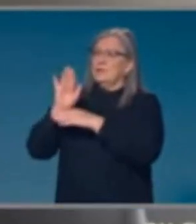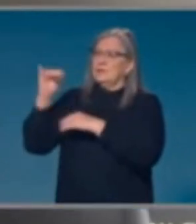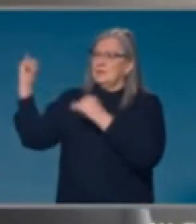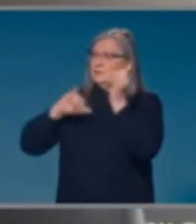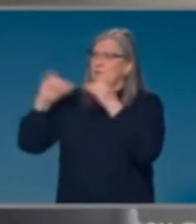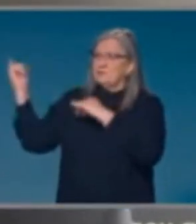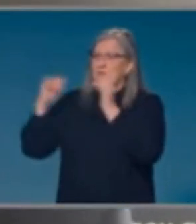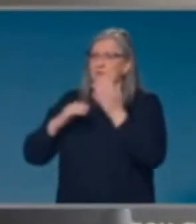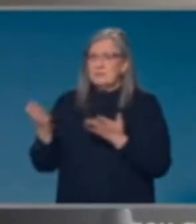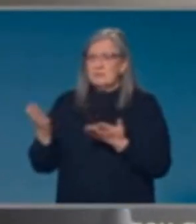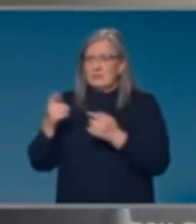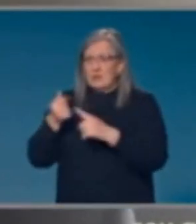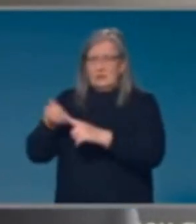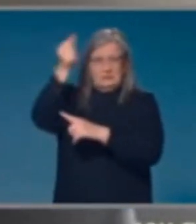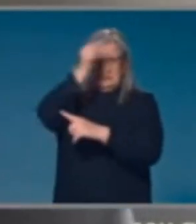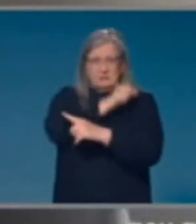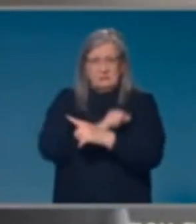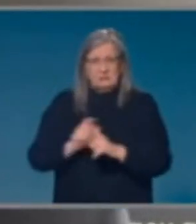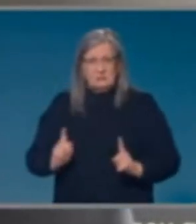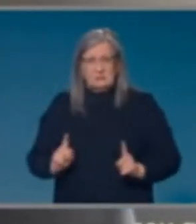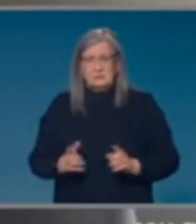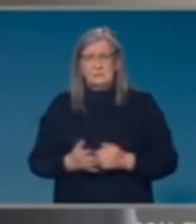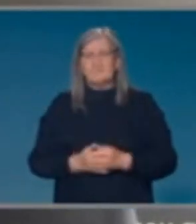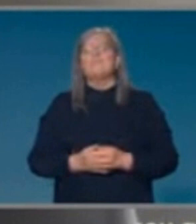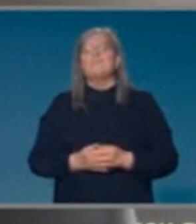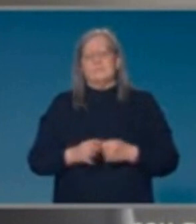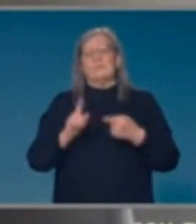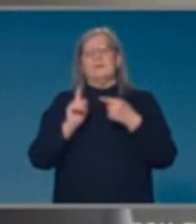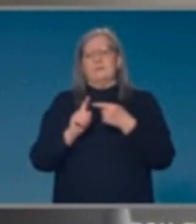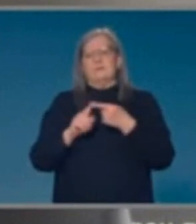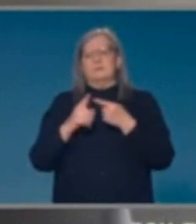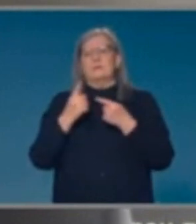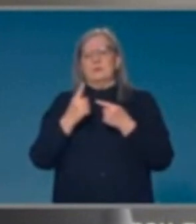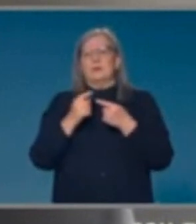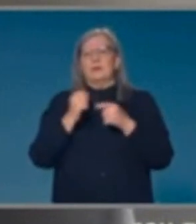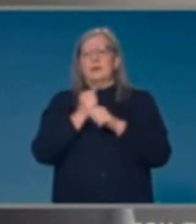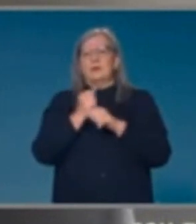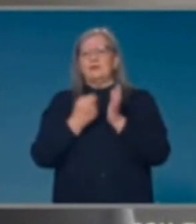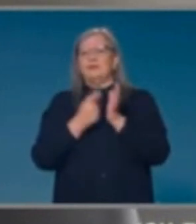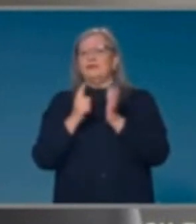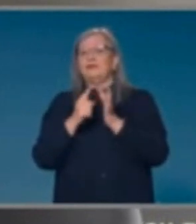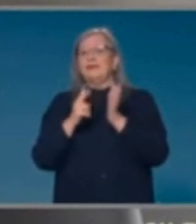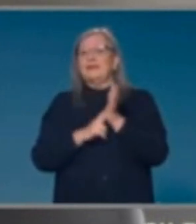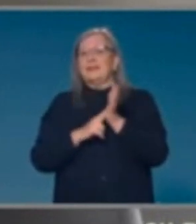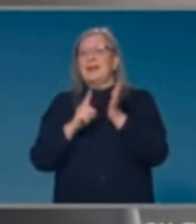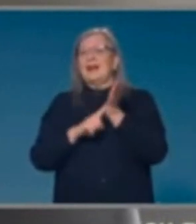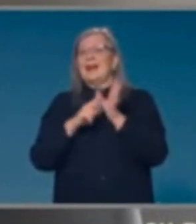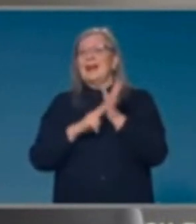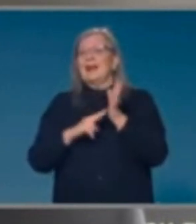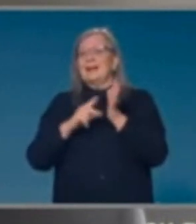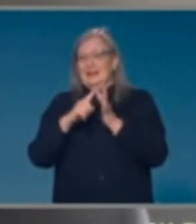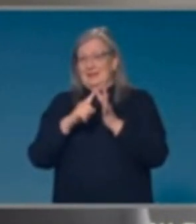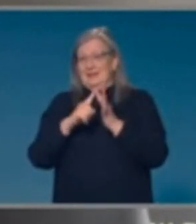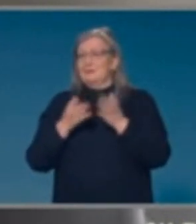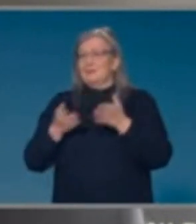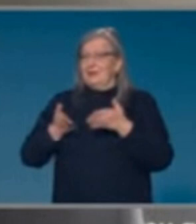I break that up into two parts, green lanes specifically and international travel more generally. In terms of green